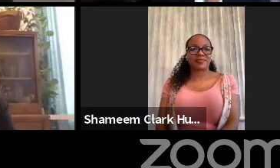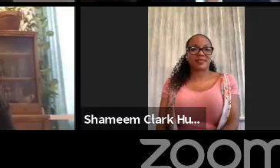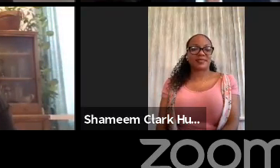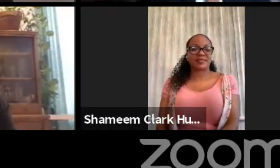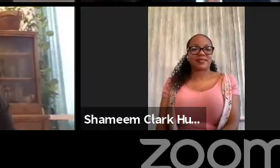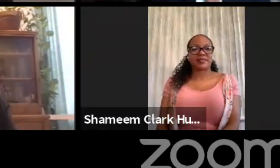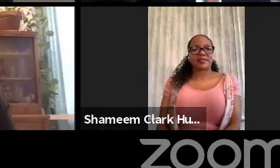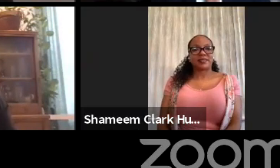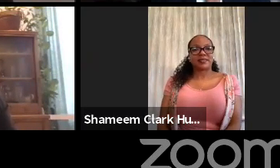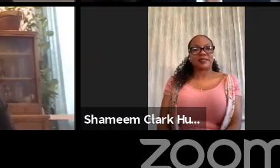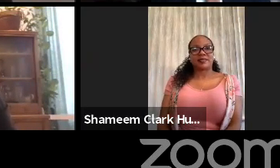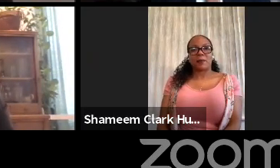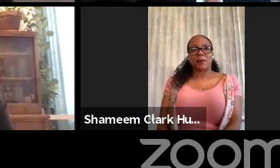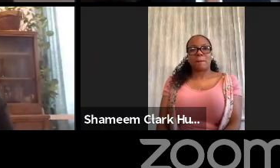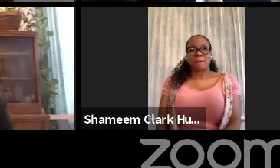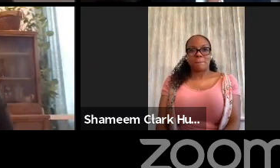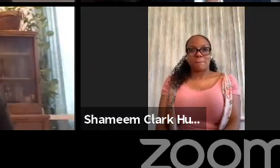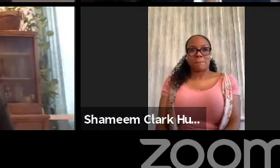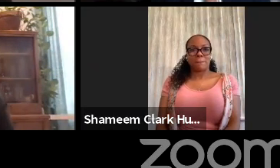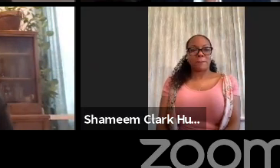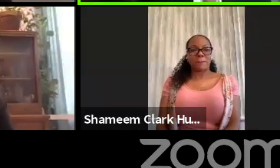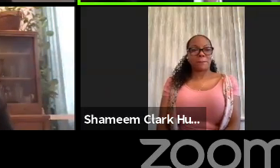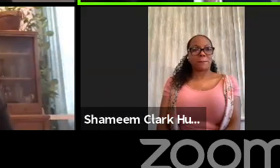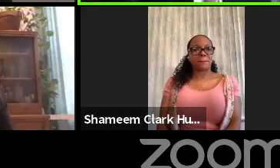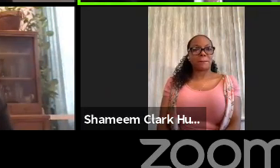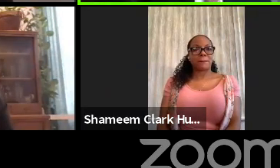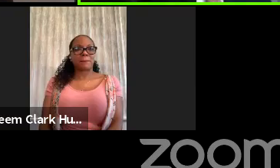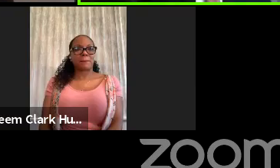Ms. Sharon D. Jones.